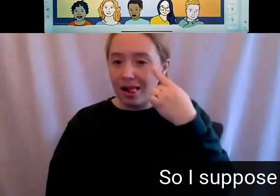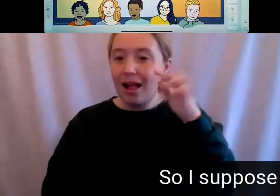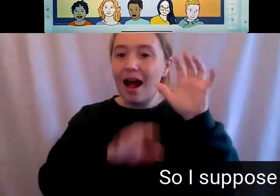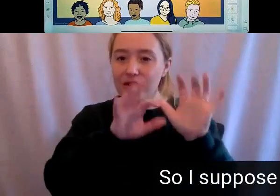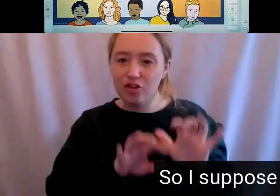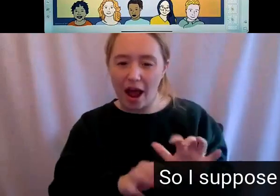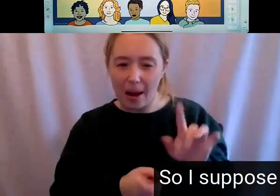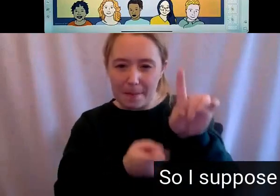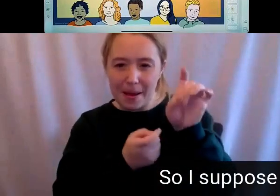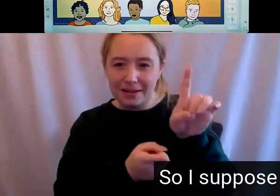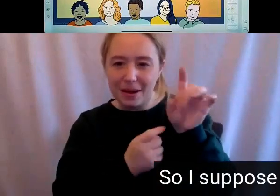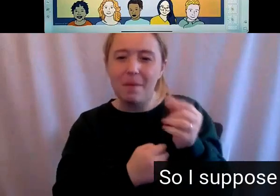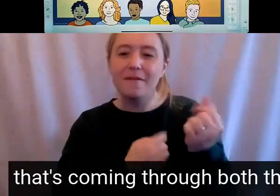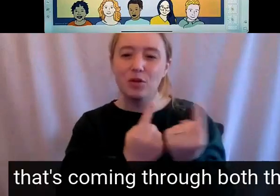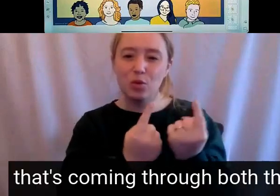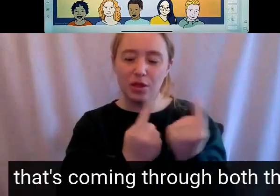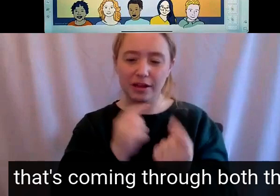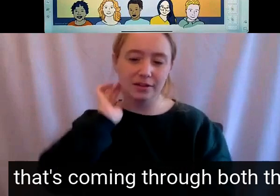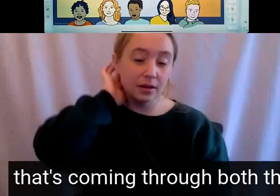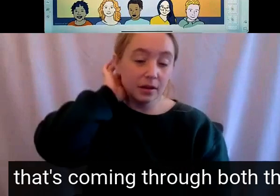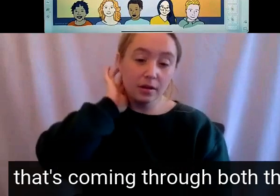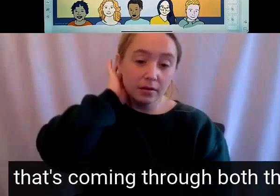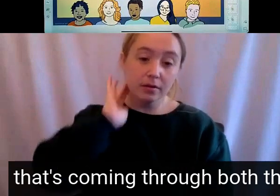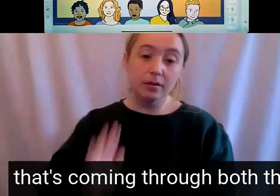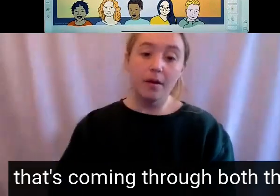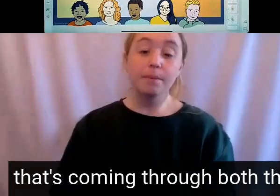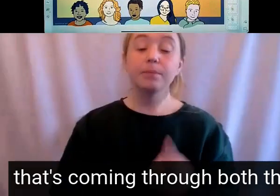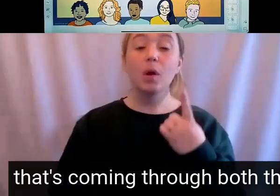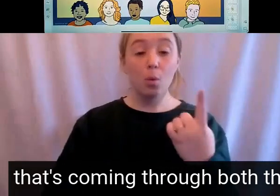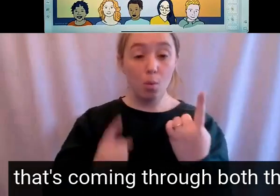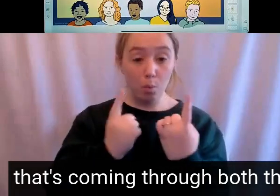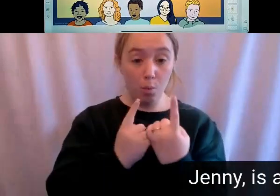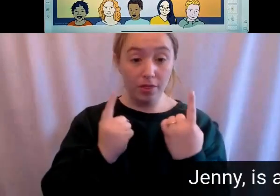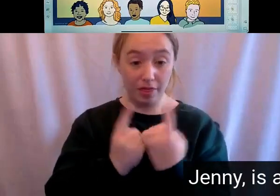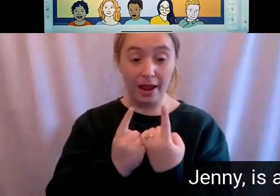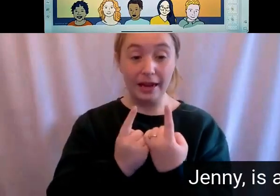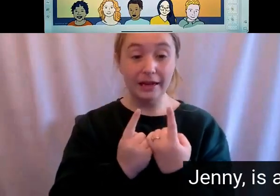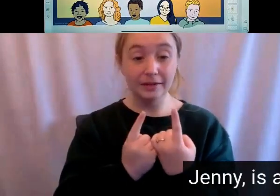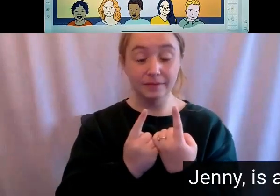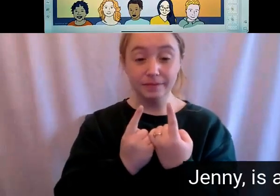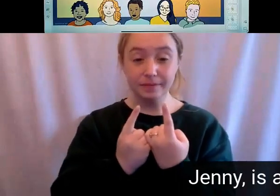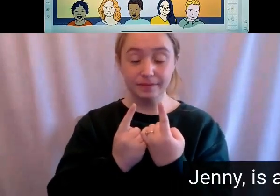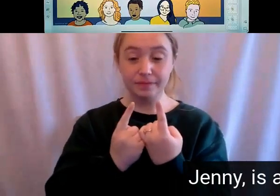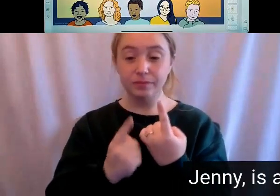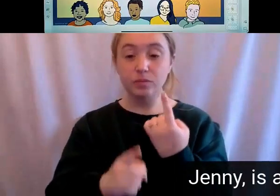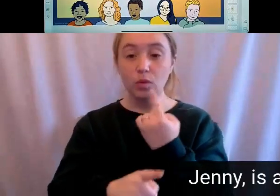I suppose one of the things that's coming through, both through the chat and the questions, Jenny, is